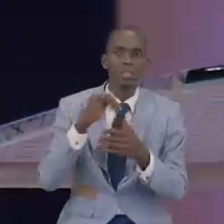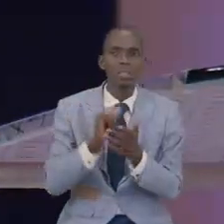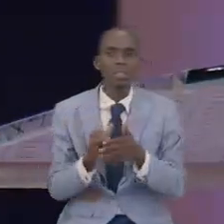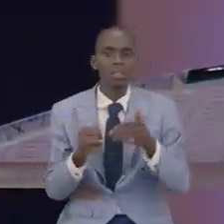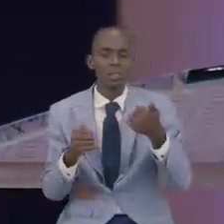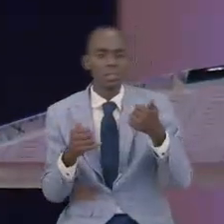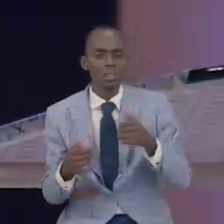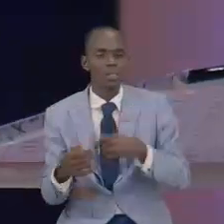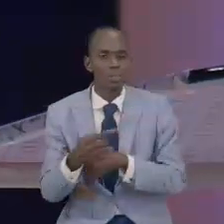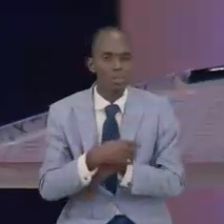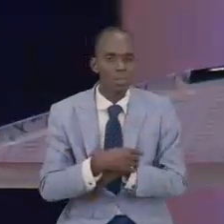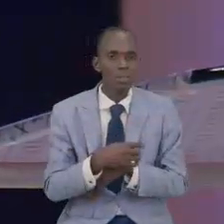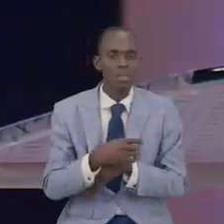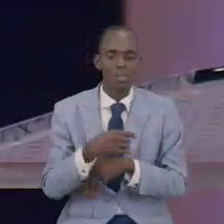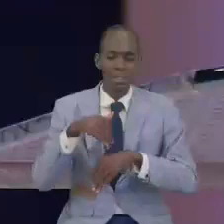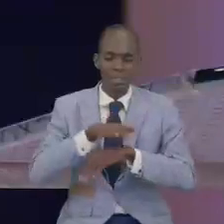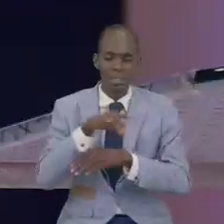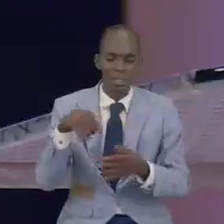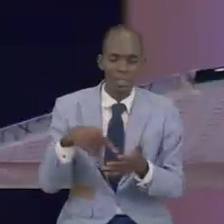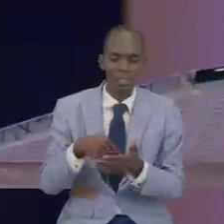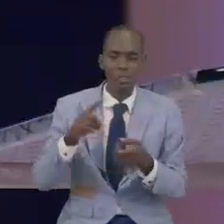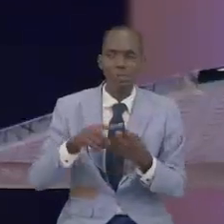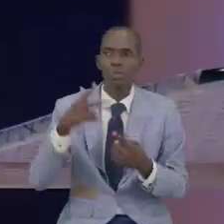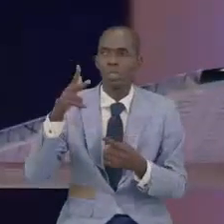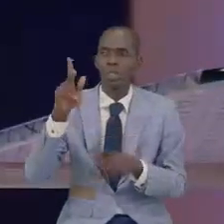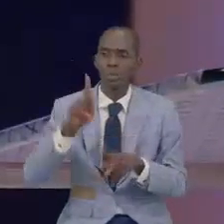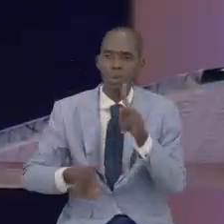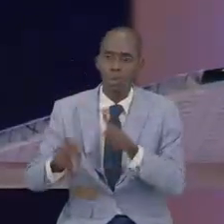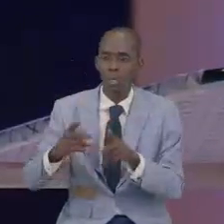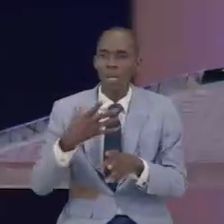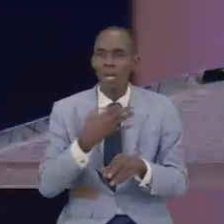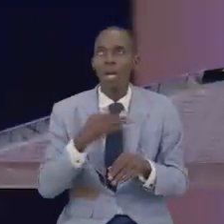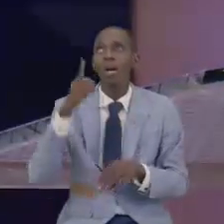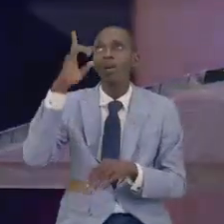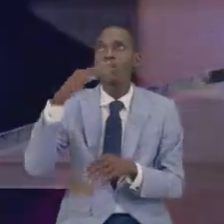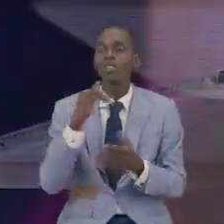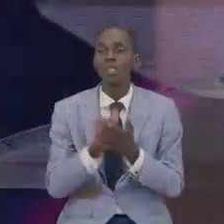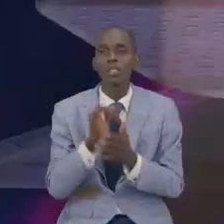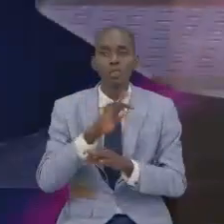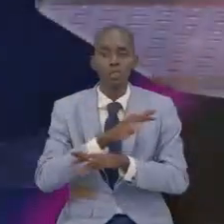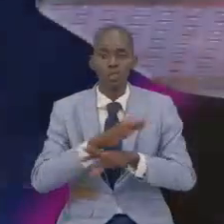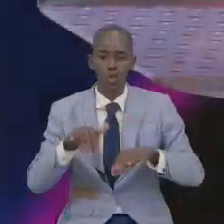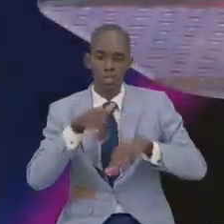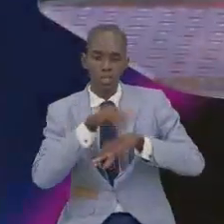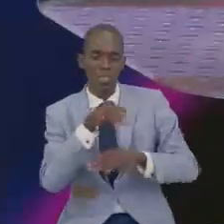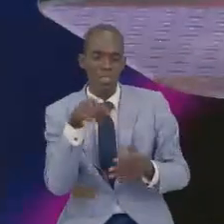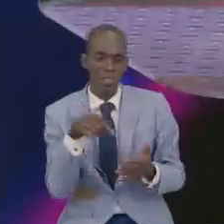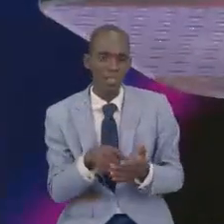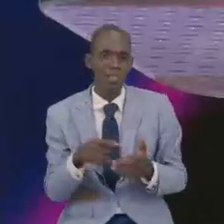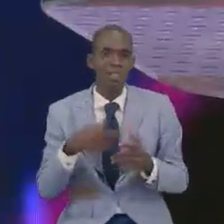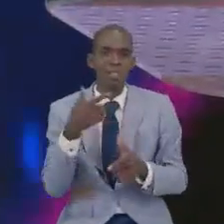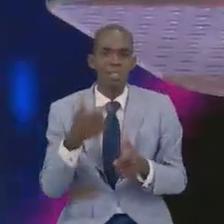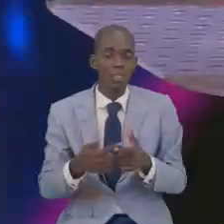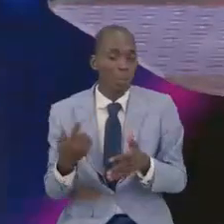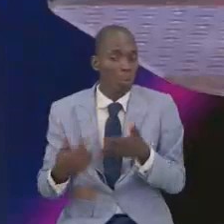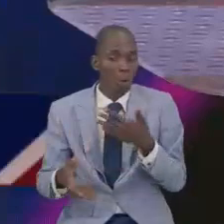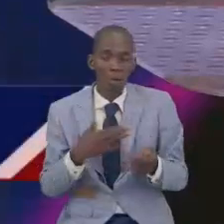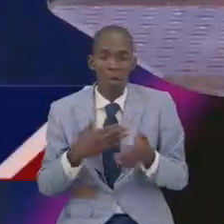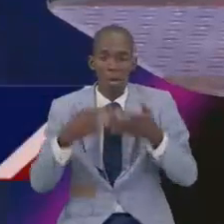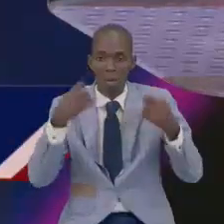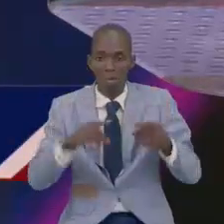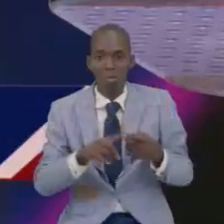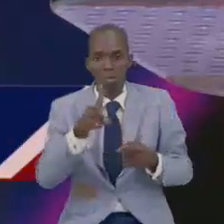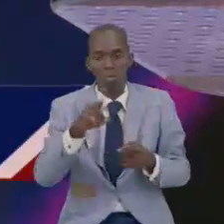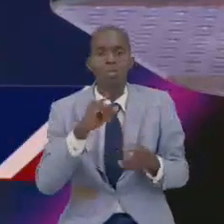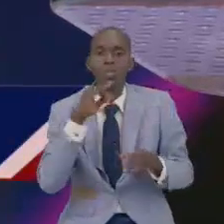least 10 people. And he said, God said, if you don't send this, then whatever happens to you